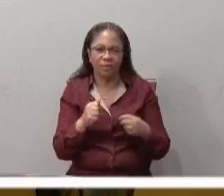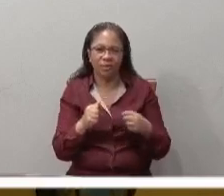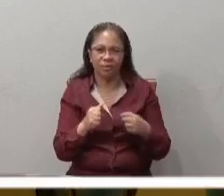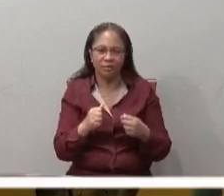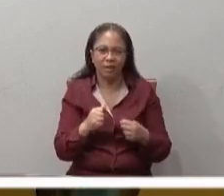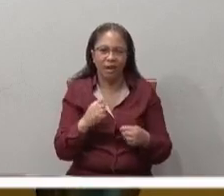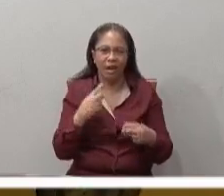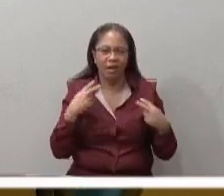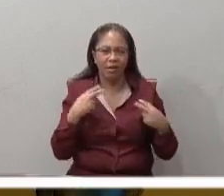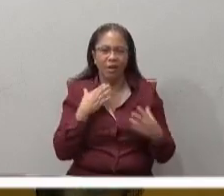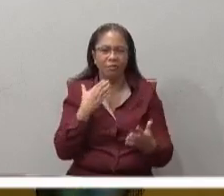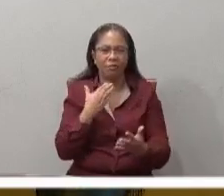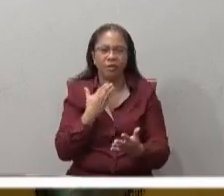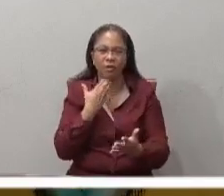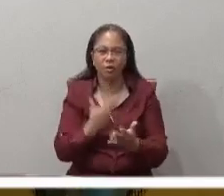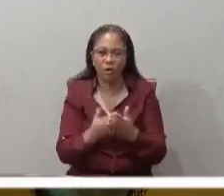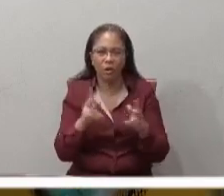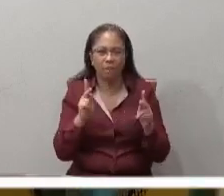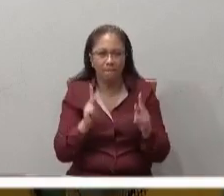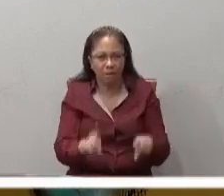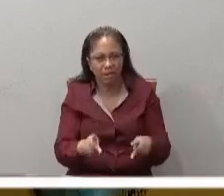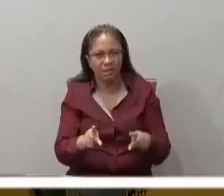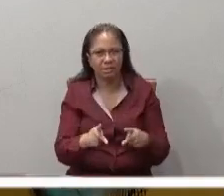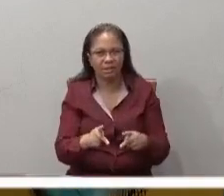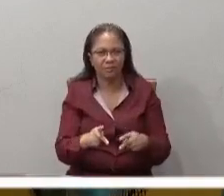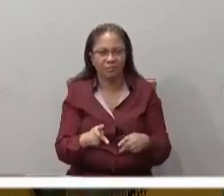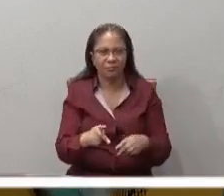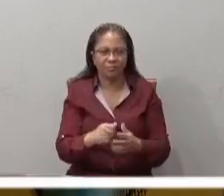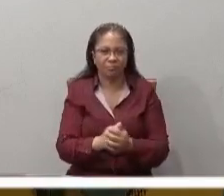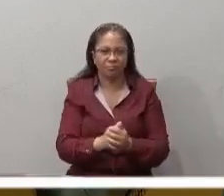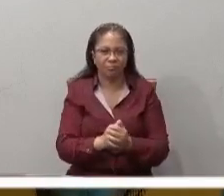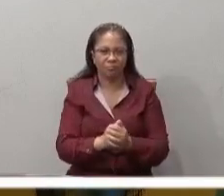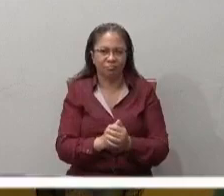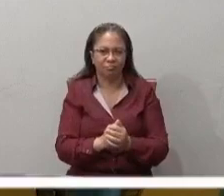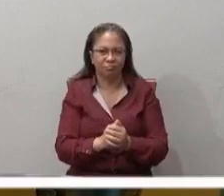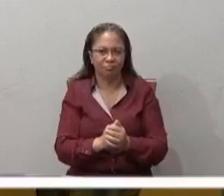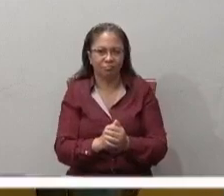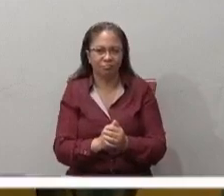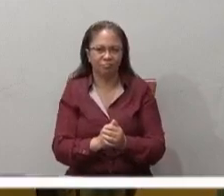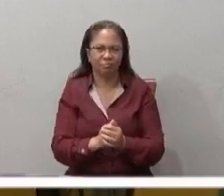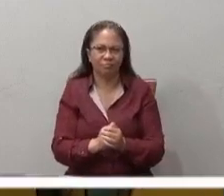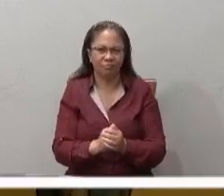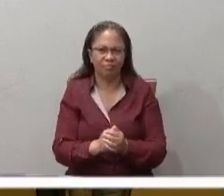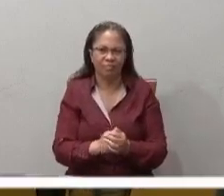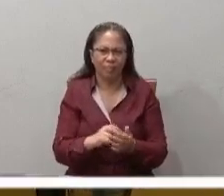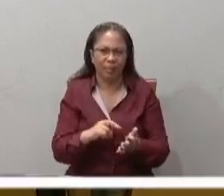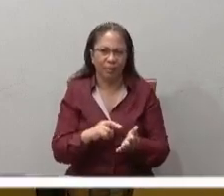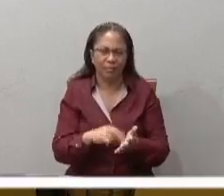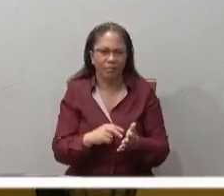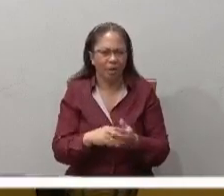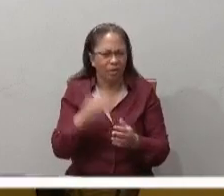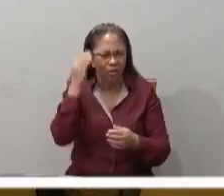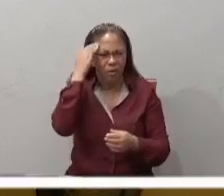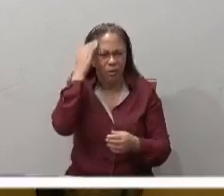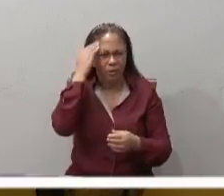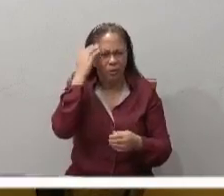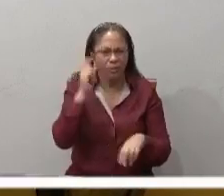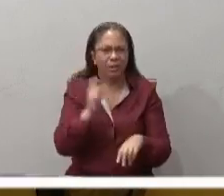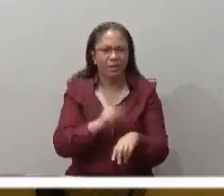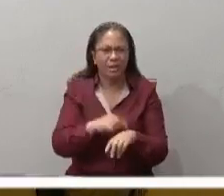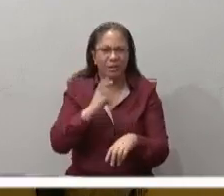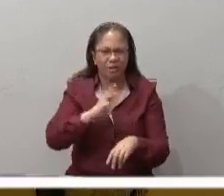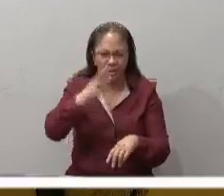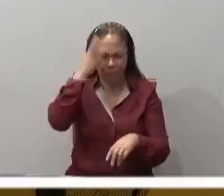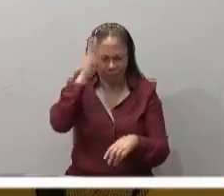of righteousness, clothed with a garment of integrity. And therefore, at baptism, we put the